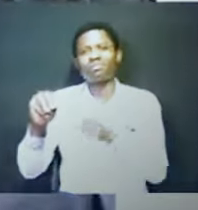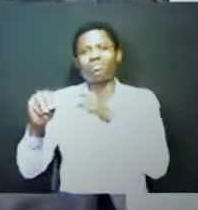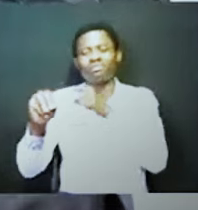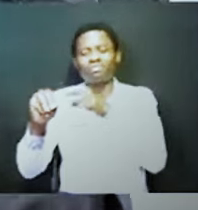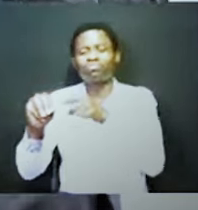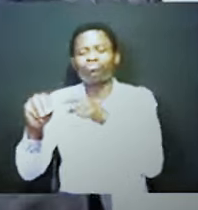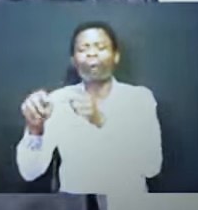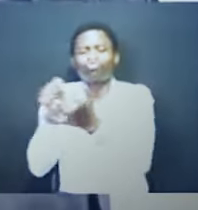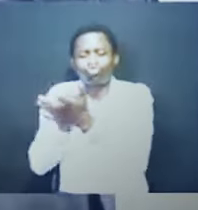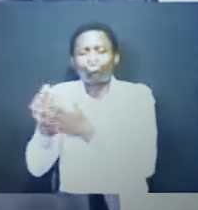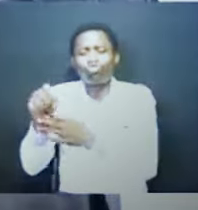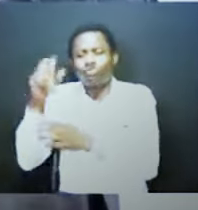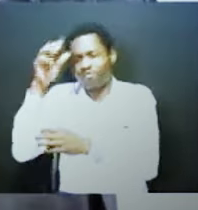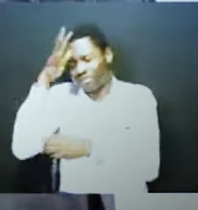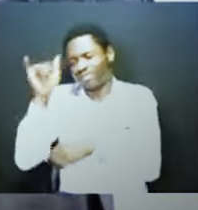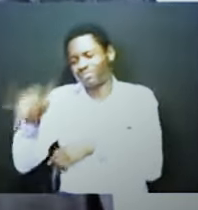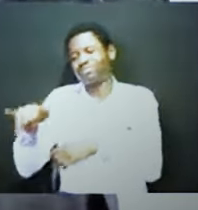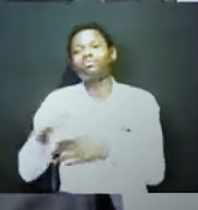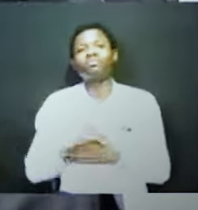father, yeah,